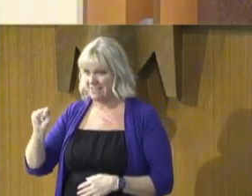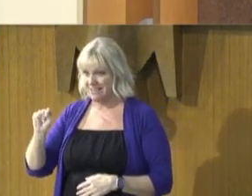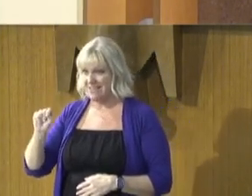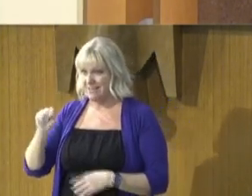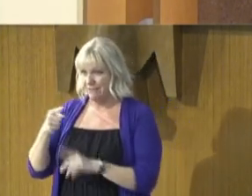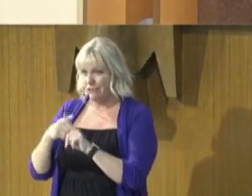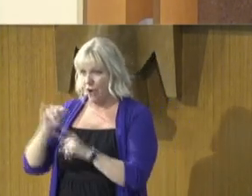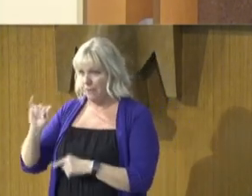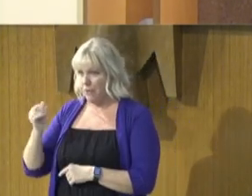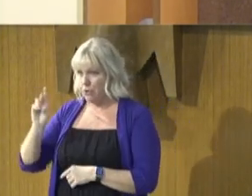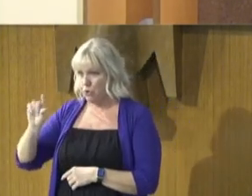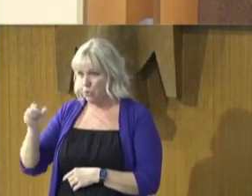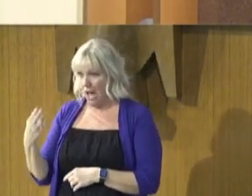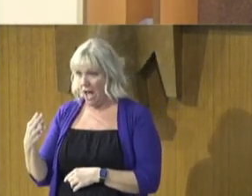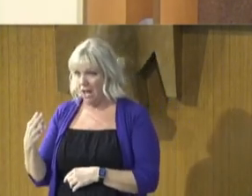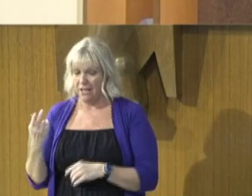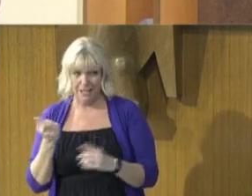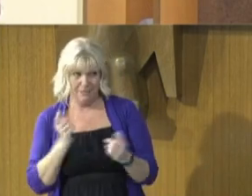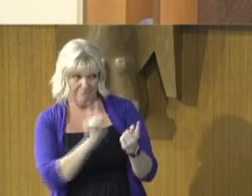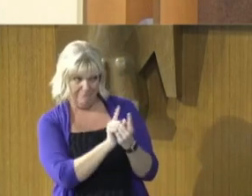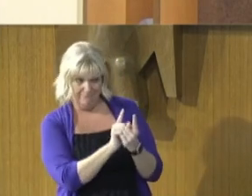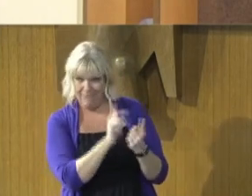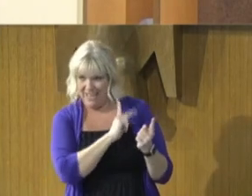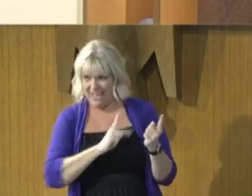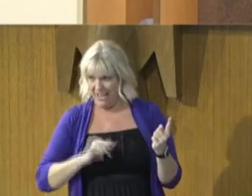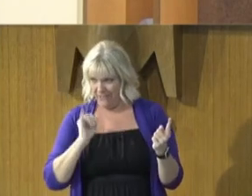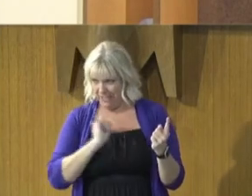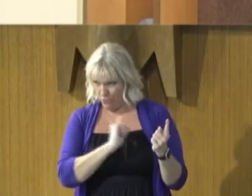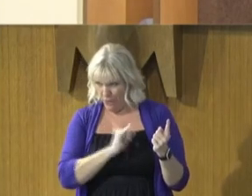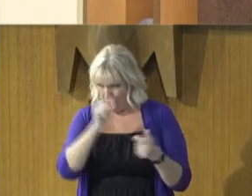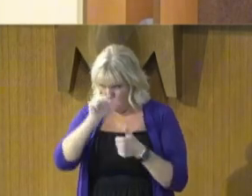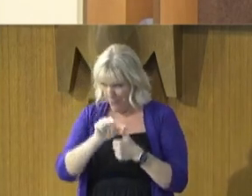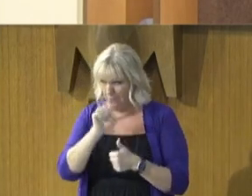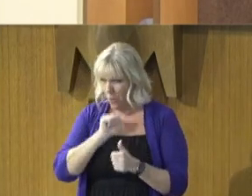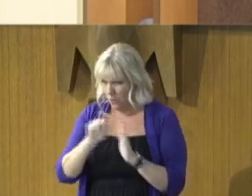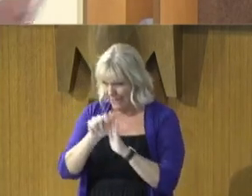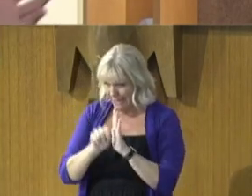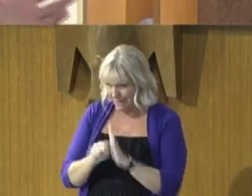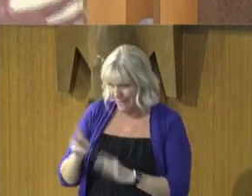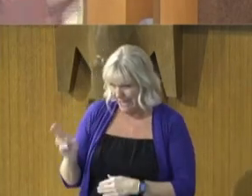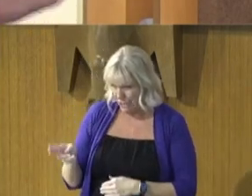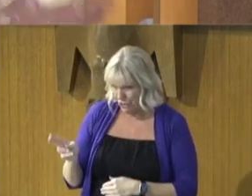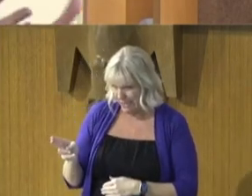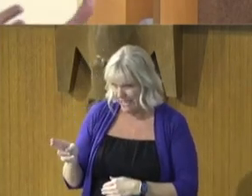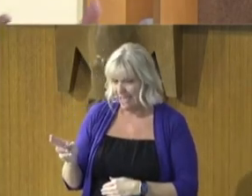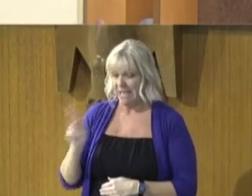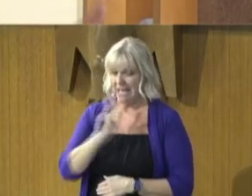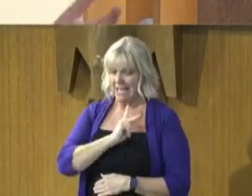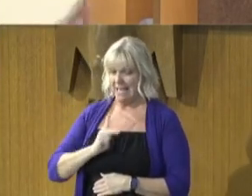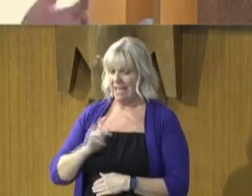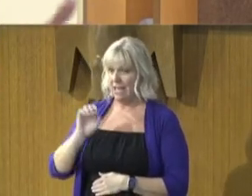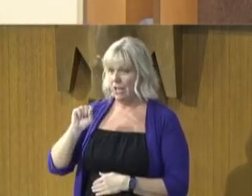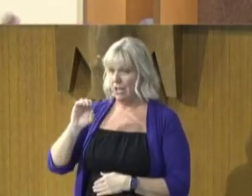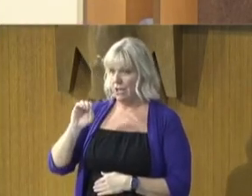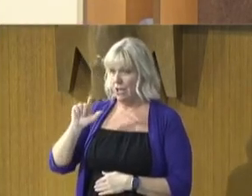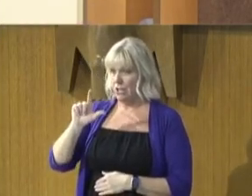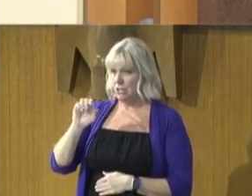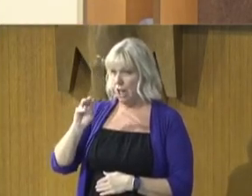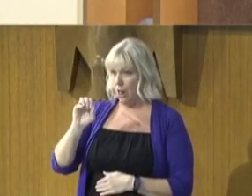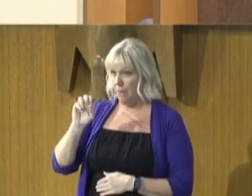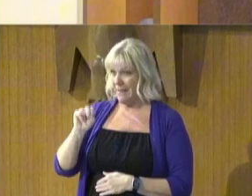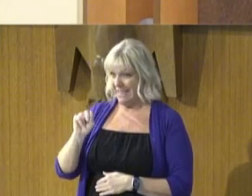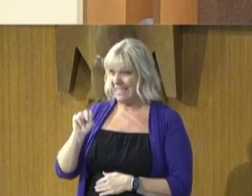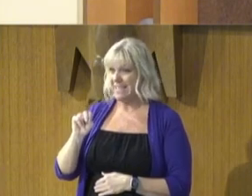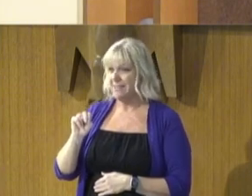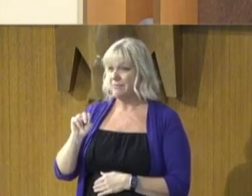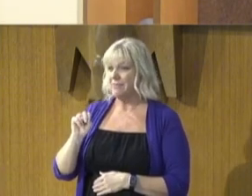you remember your history of the Old Testament here, you might remember that after the famous King Solomon, King David's son,